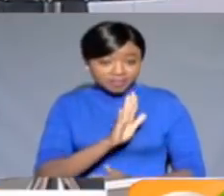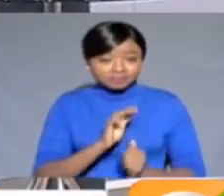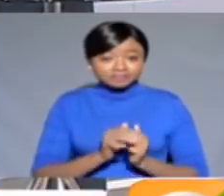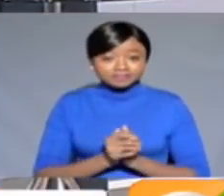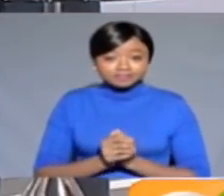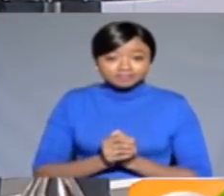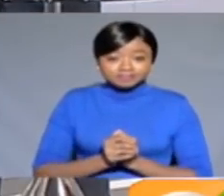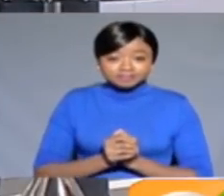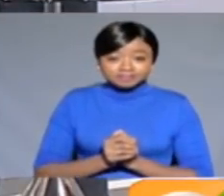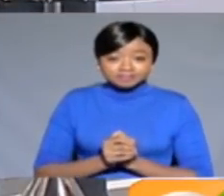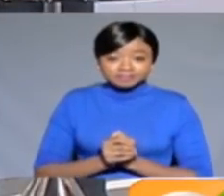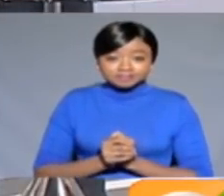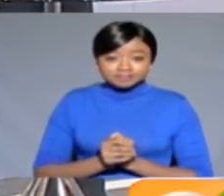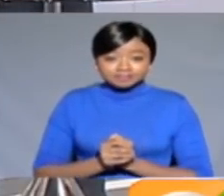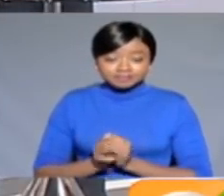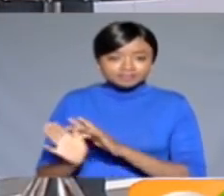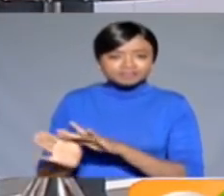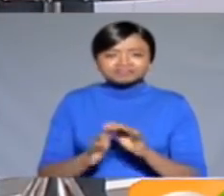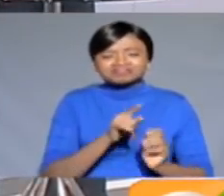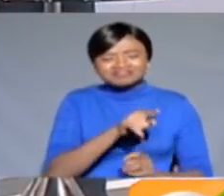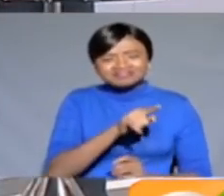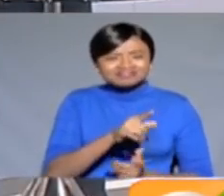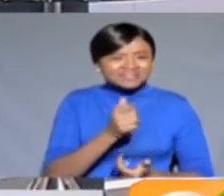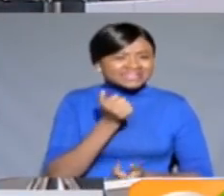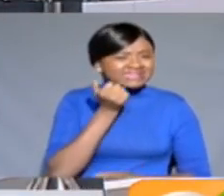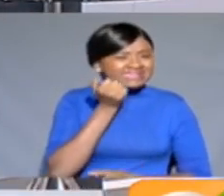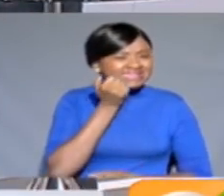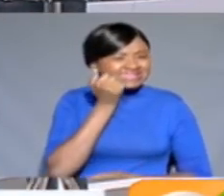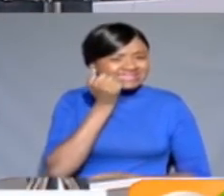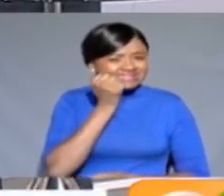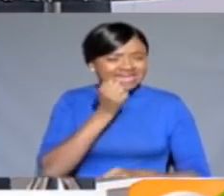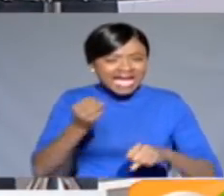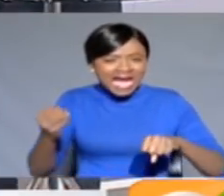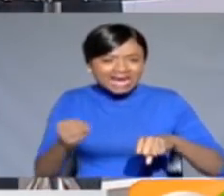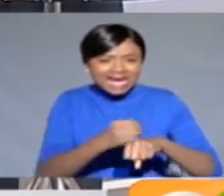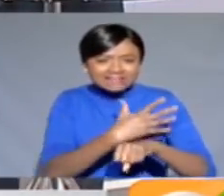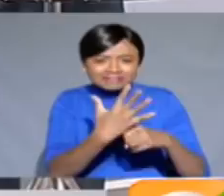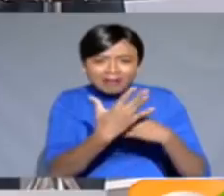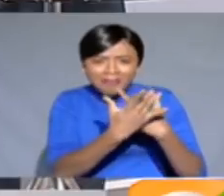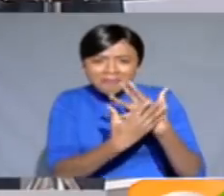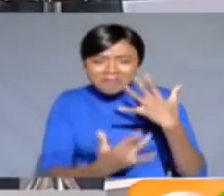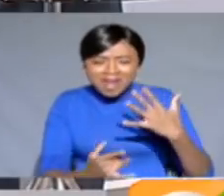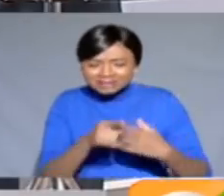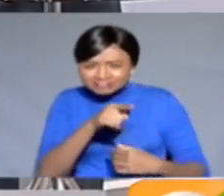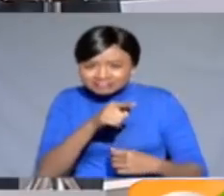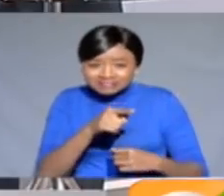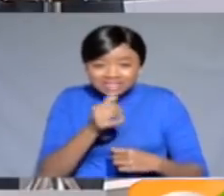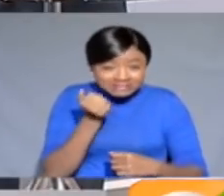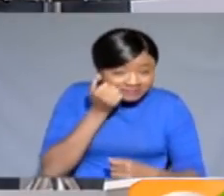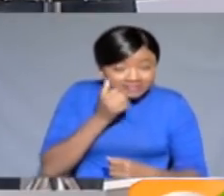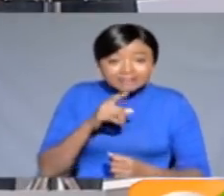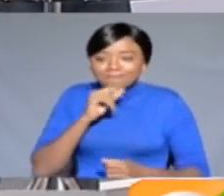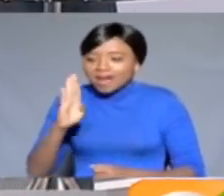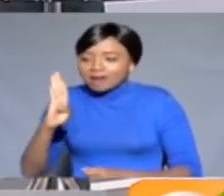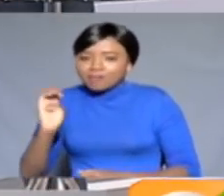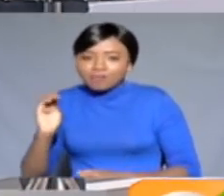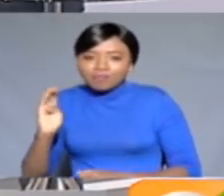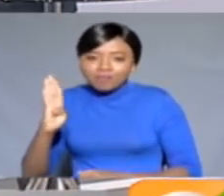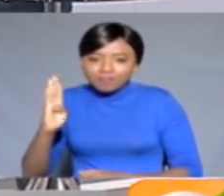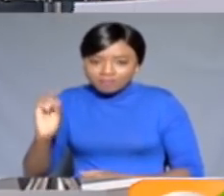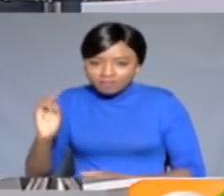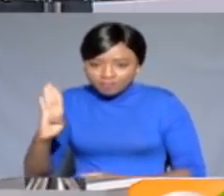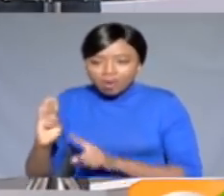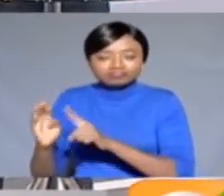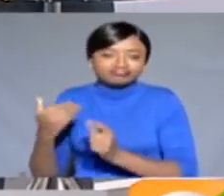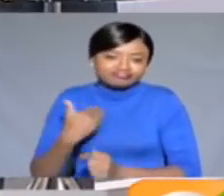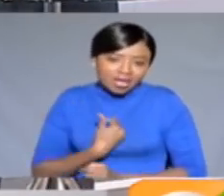Let's talk a bit more about acute myeloid leukemia. Now, that's an illness that Bob Collymore bravely fought till the end. And in terms of definitions,